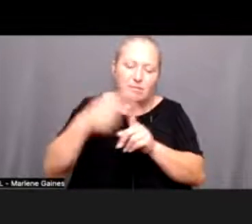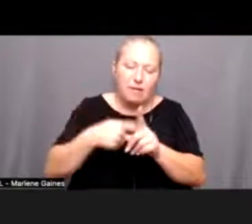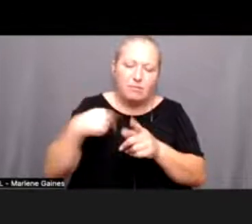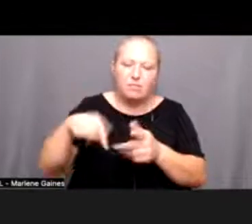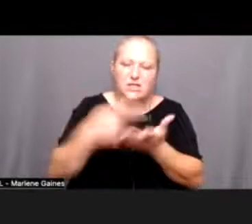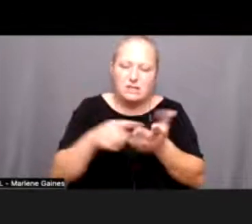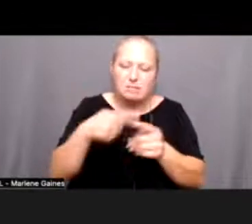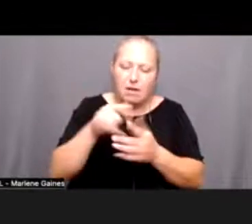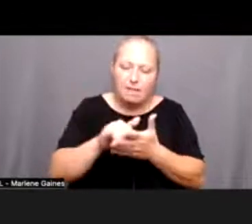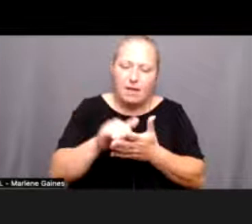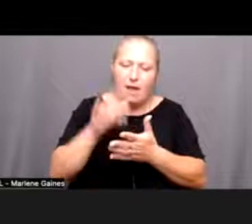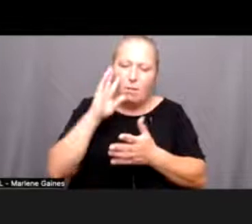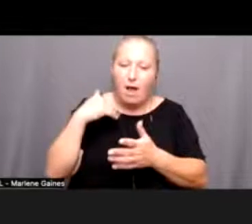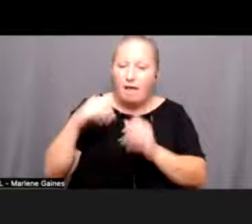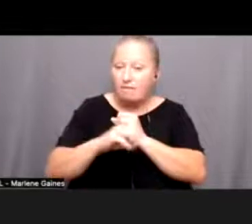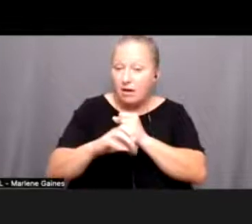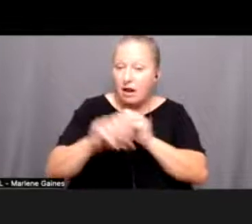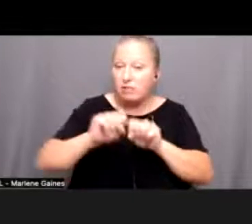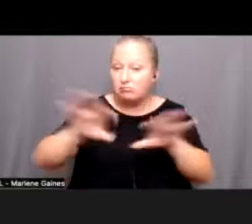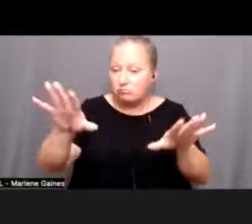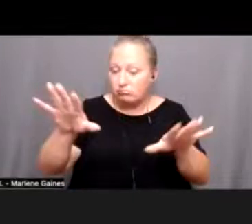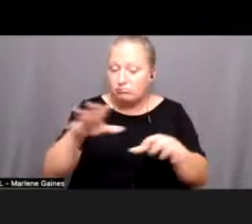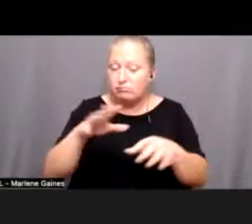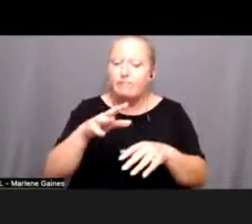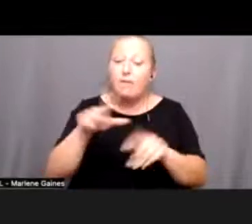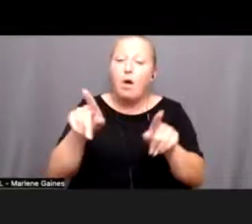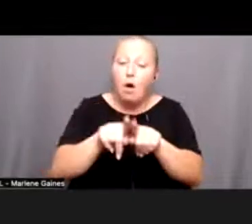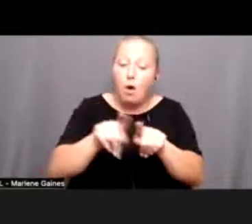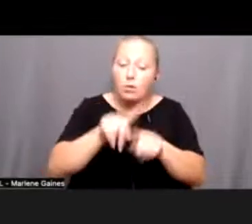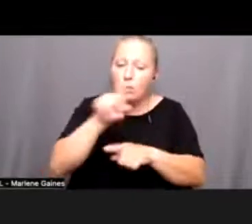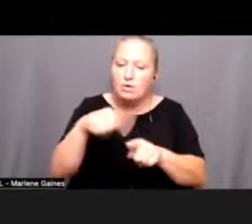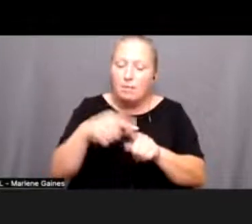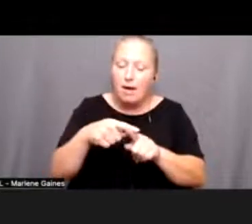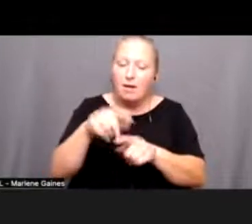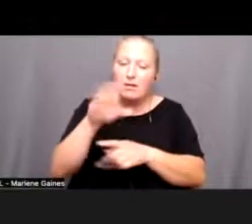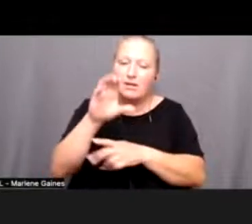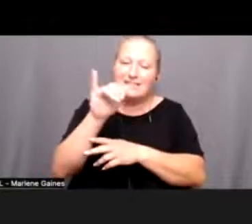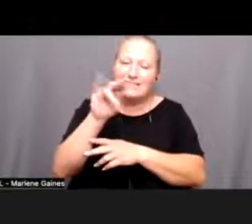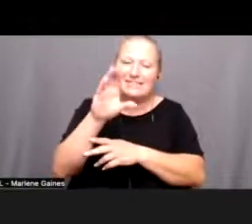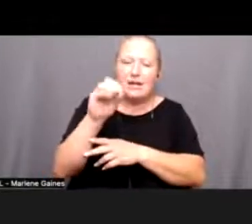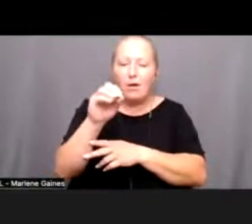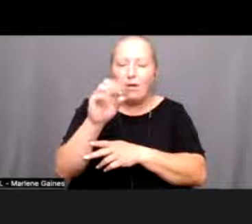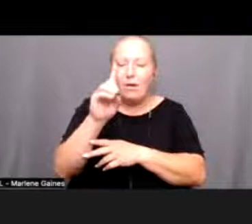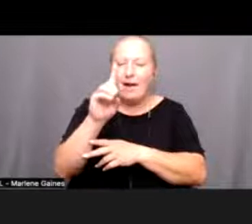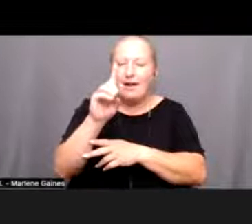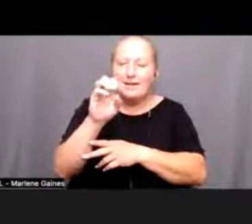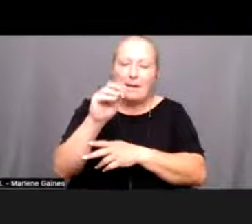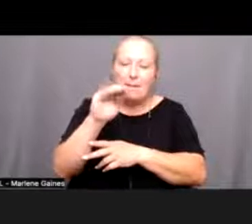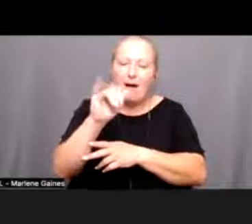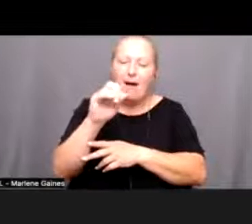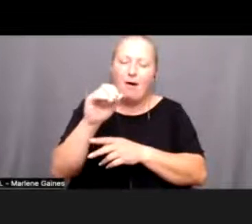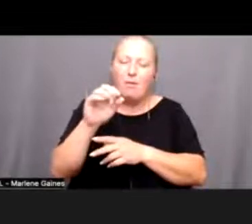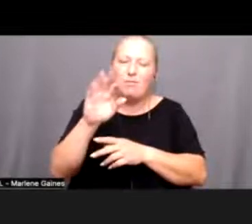about that. And I guess there's going to be a flyer that's going to come out. And also there was a question about Cinco de Mayo. And there was a very